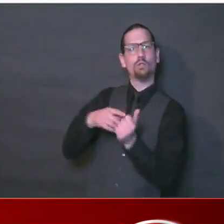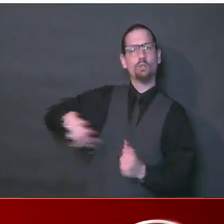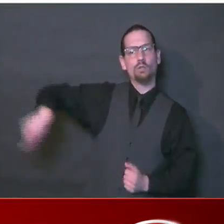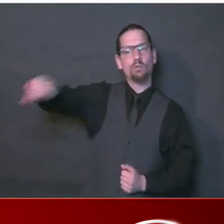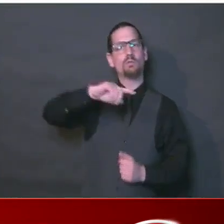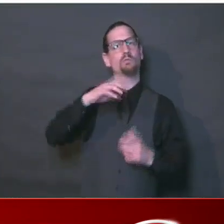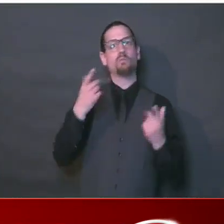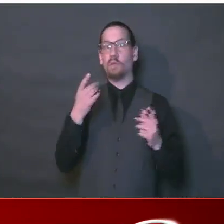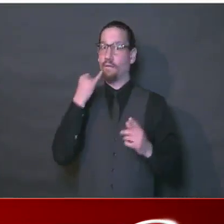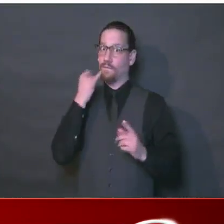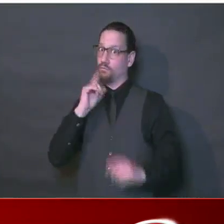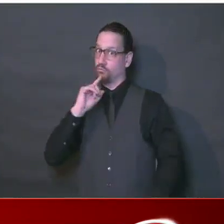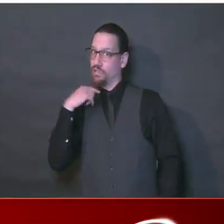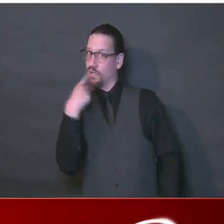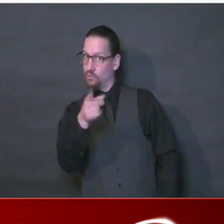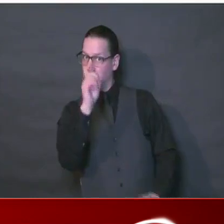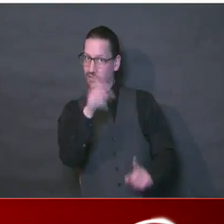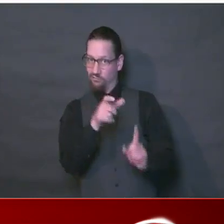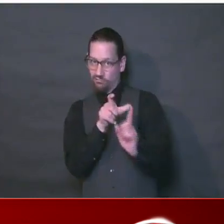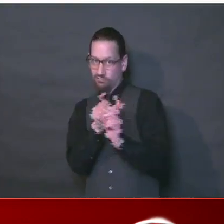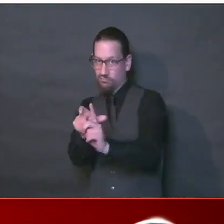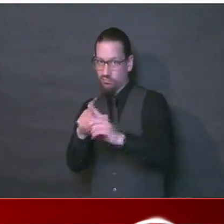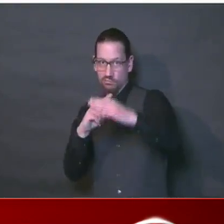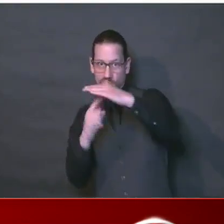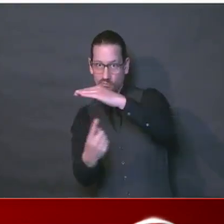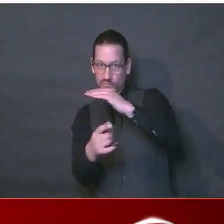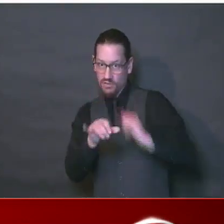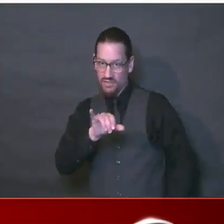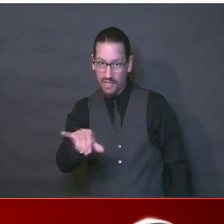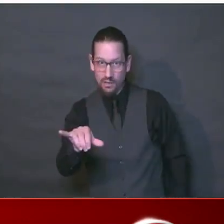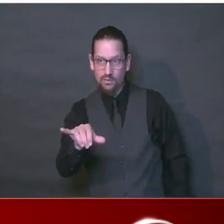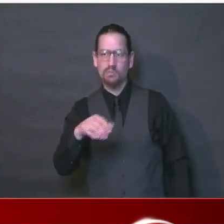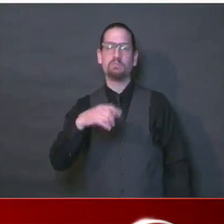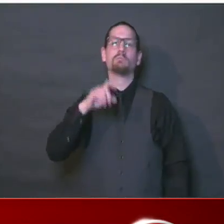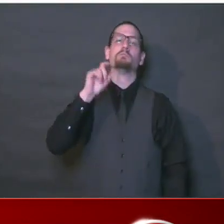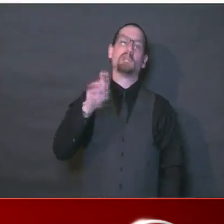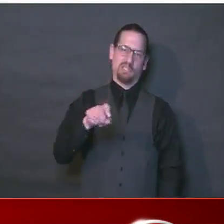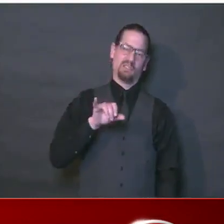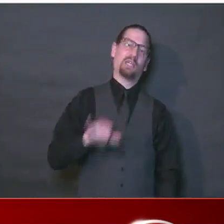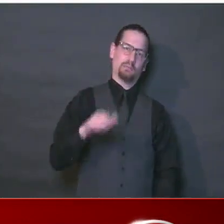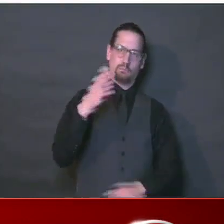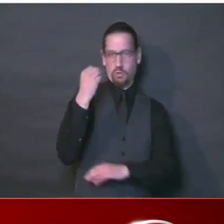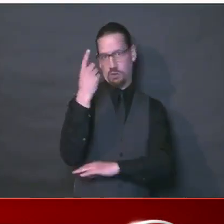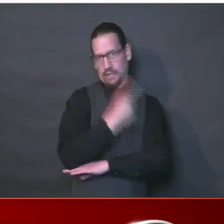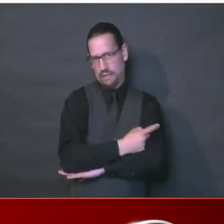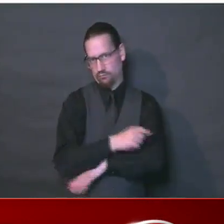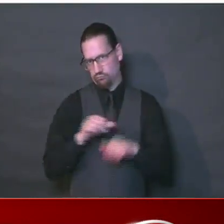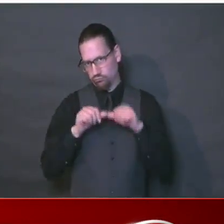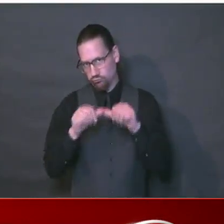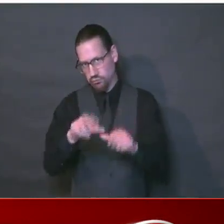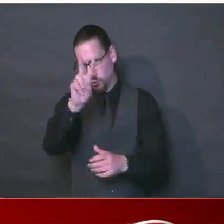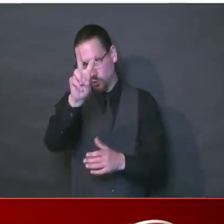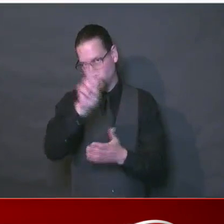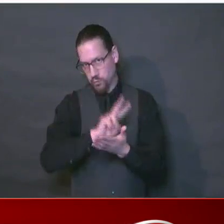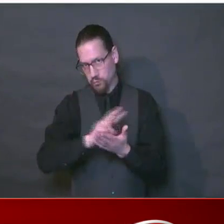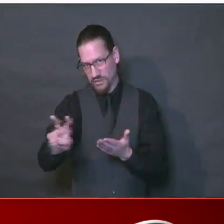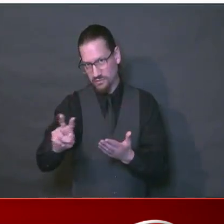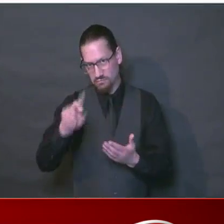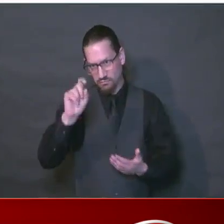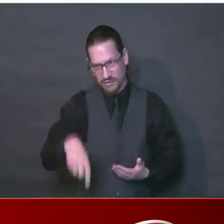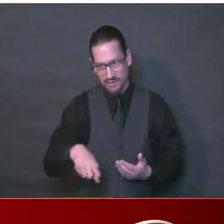in quarantine. If you received a negative test result but have symptoms of some kind, you